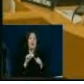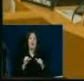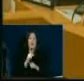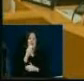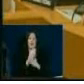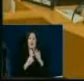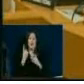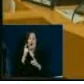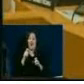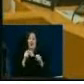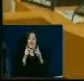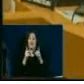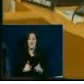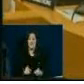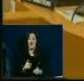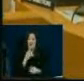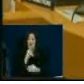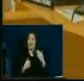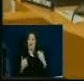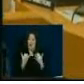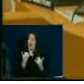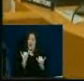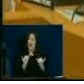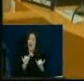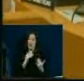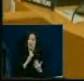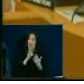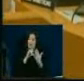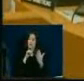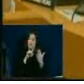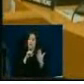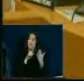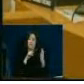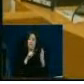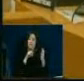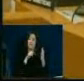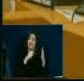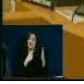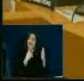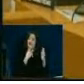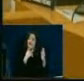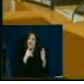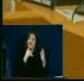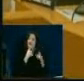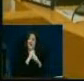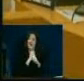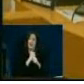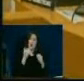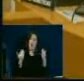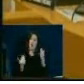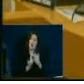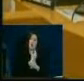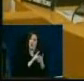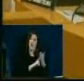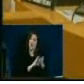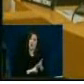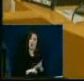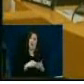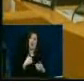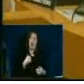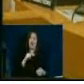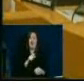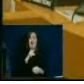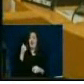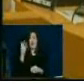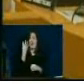to decide. Because what we have before us is one that actually creates a whole new contract while you have another